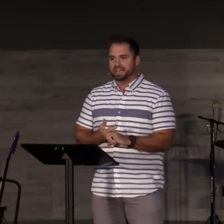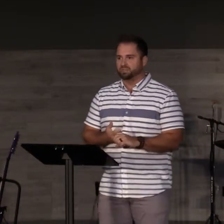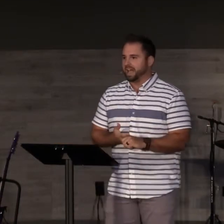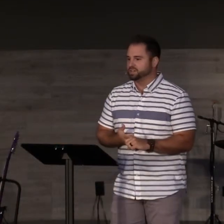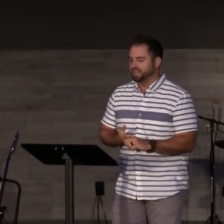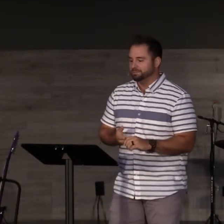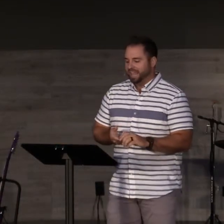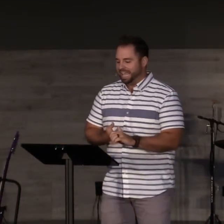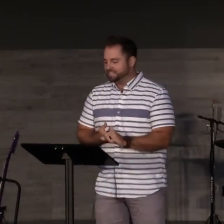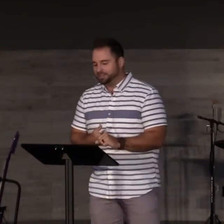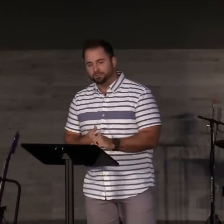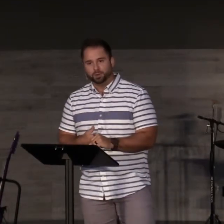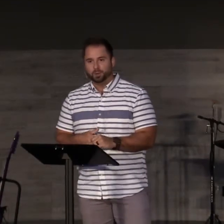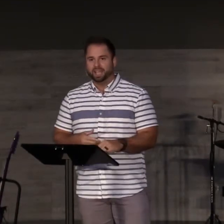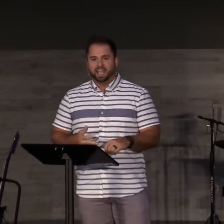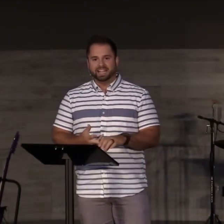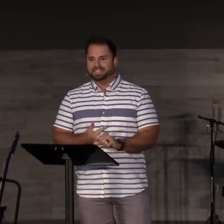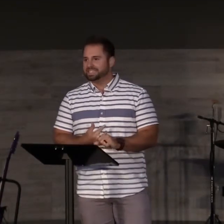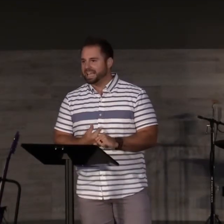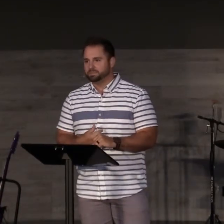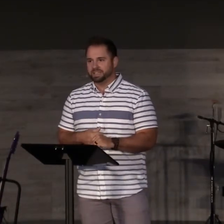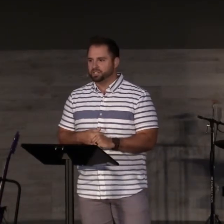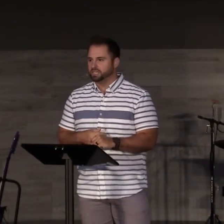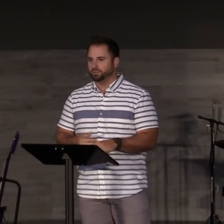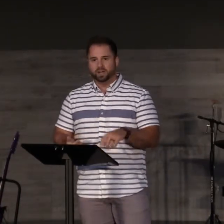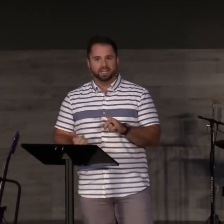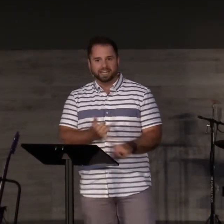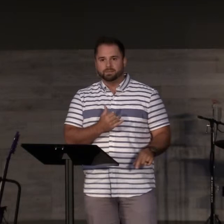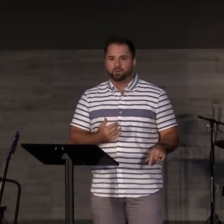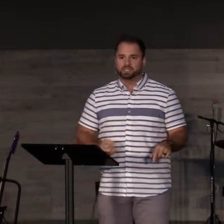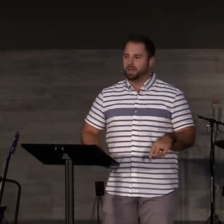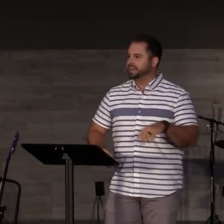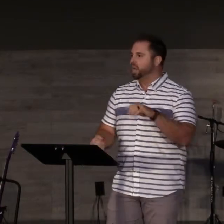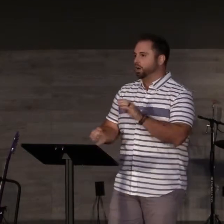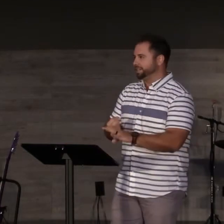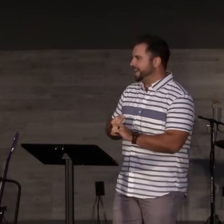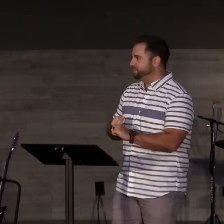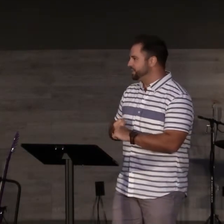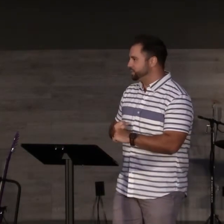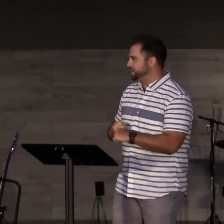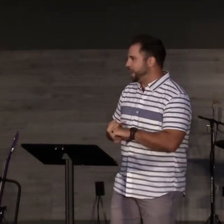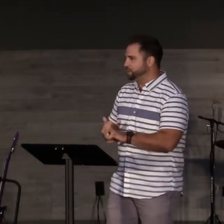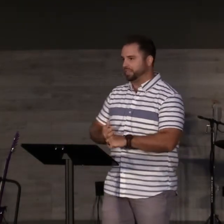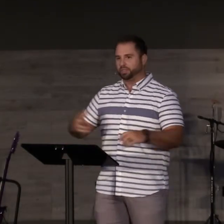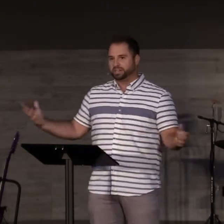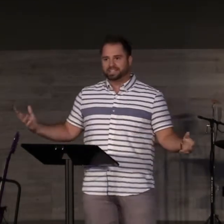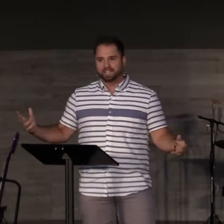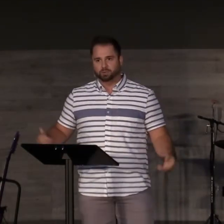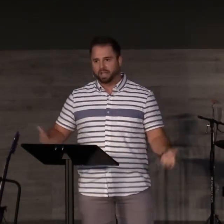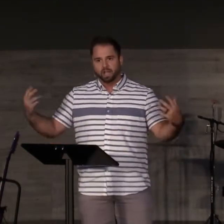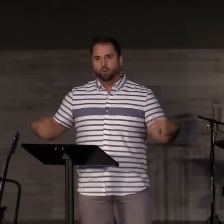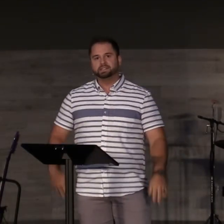instant satisfaction, instant food, instant text messages. If we don't get an email response or a text message response within